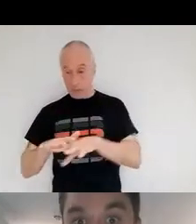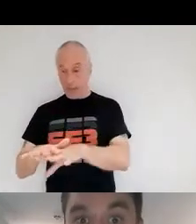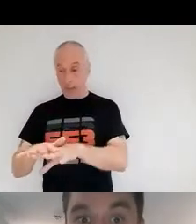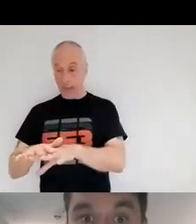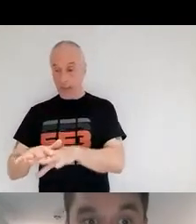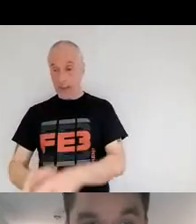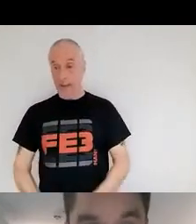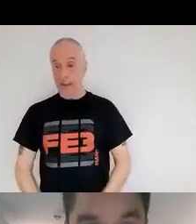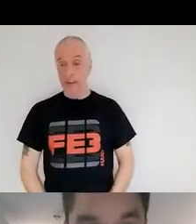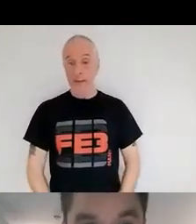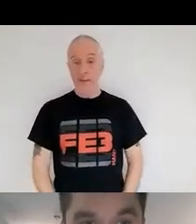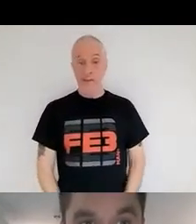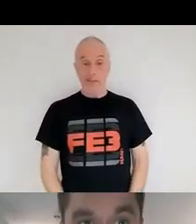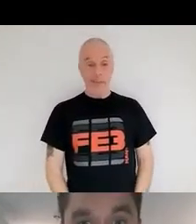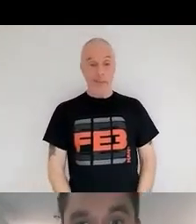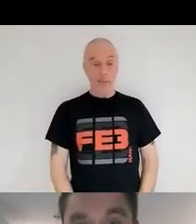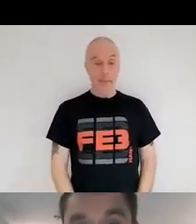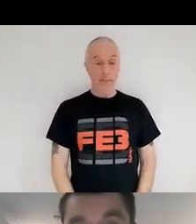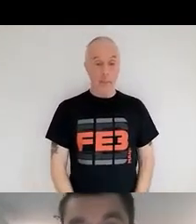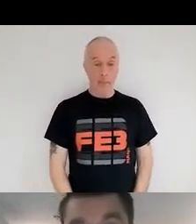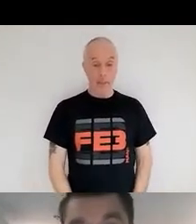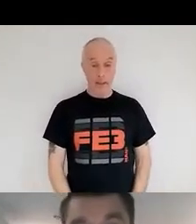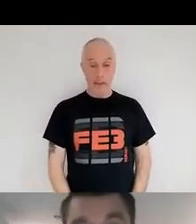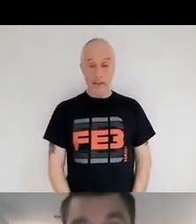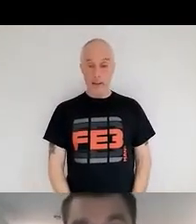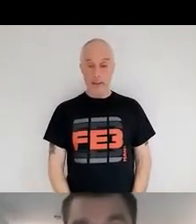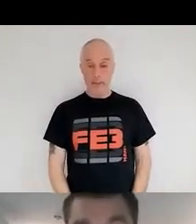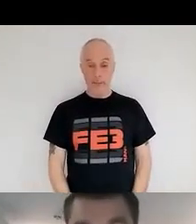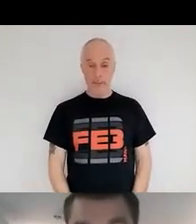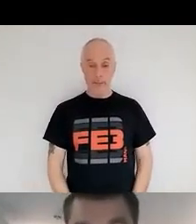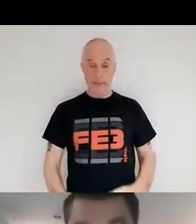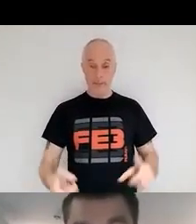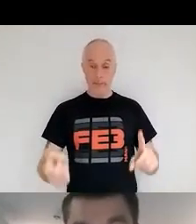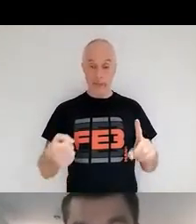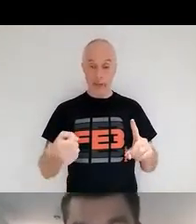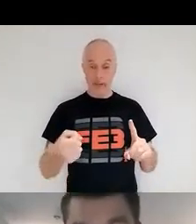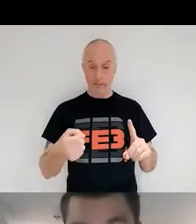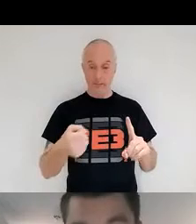the system. The Keele trial was